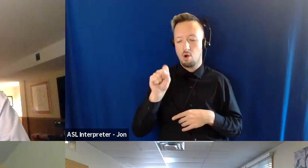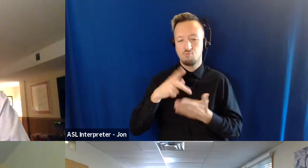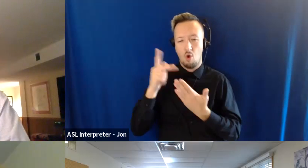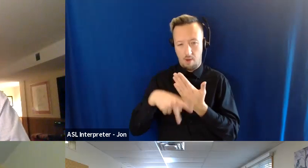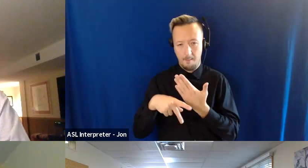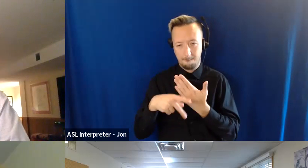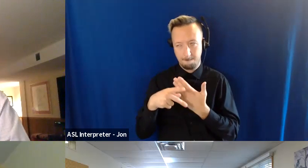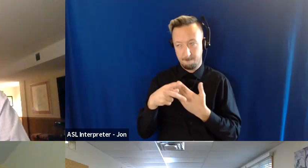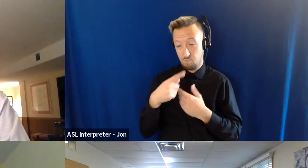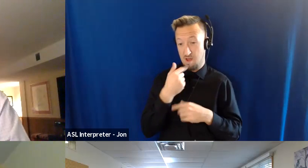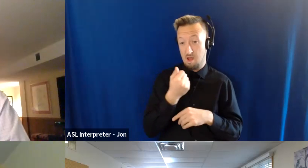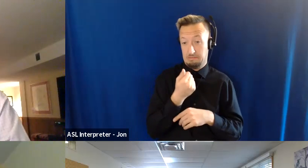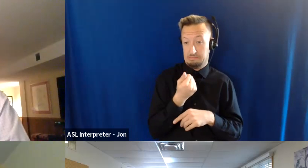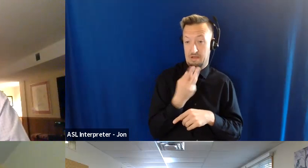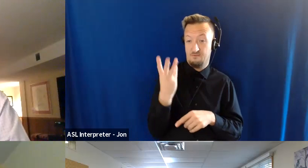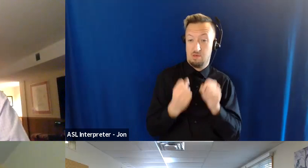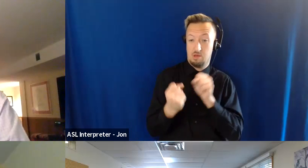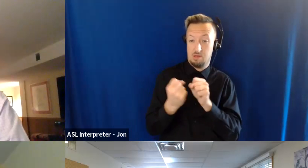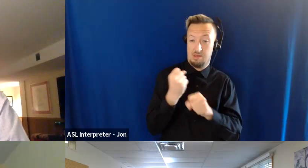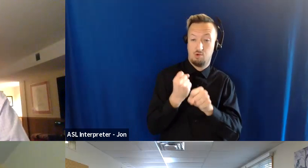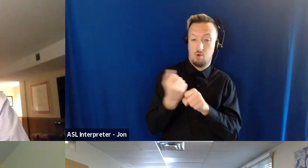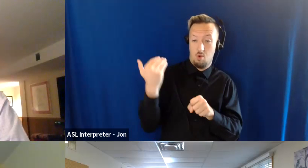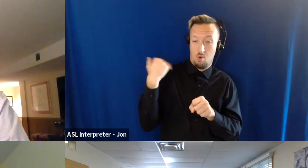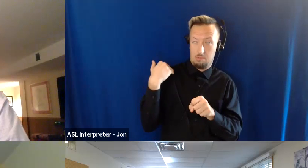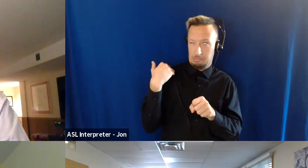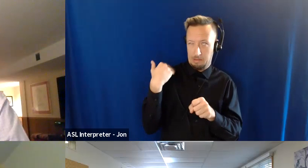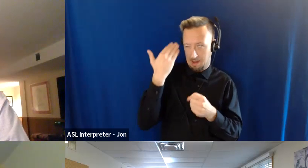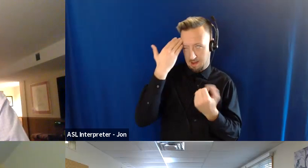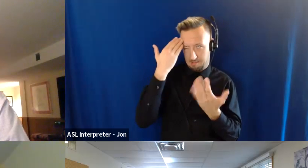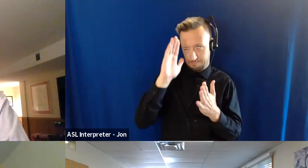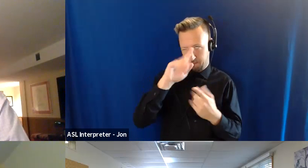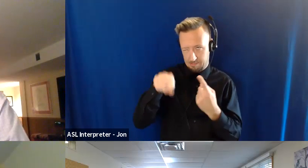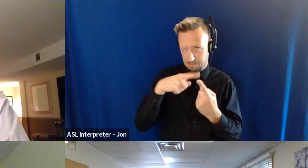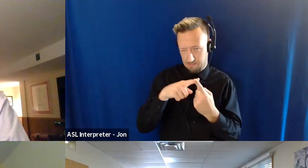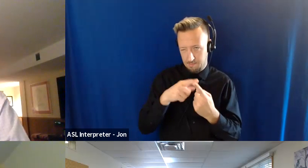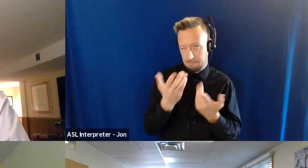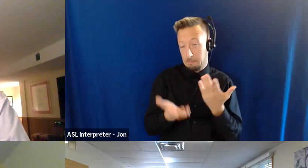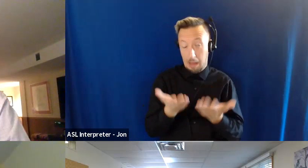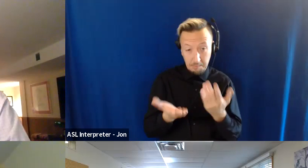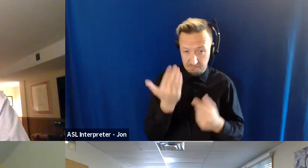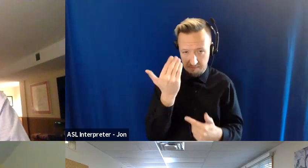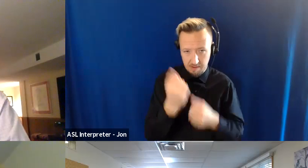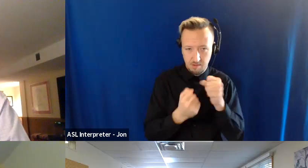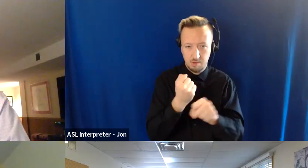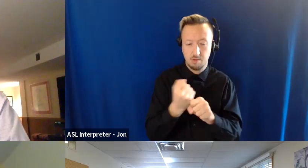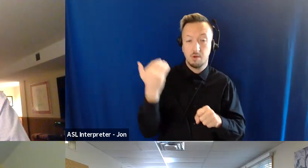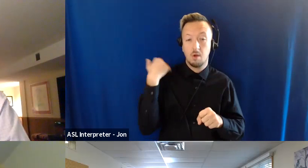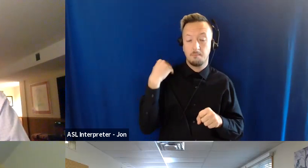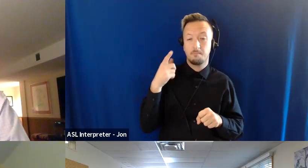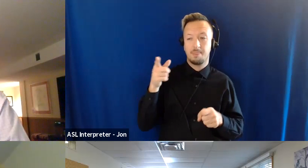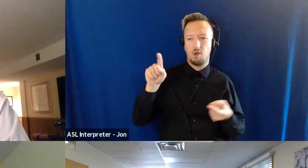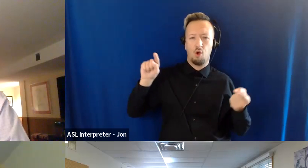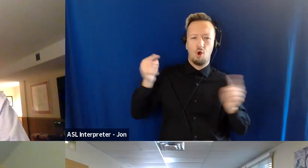a few years ago, I don't know exactly when, I want to say like 10 or 15 years ago, he hurt his